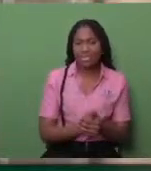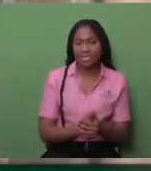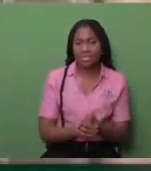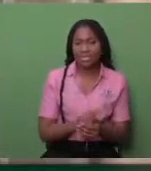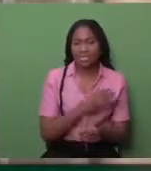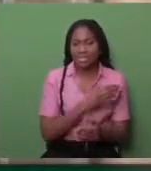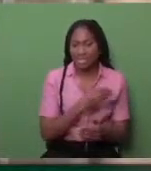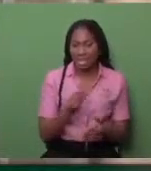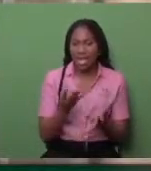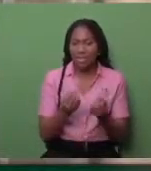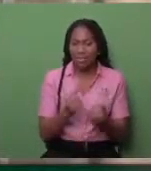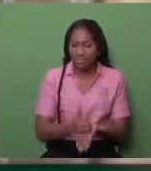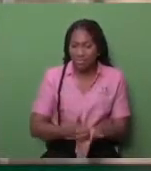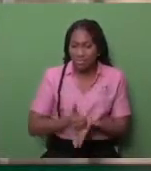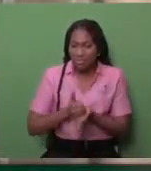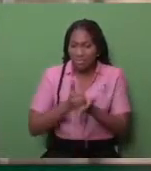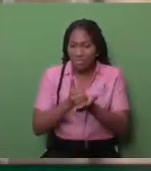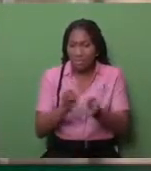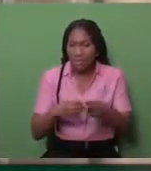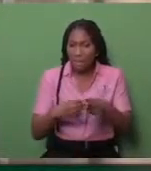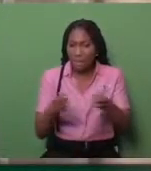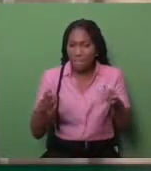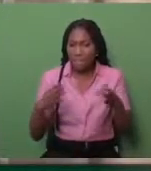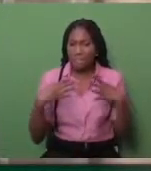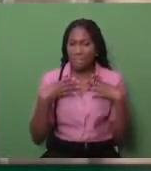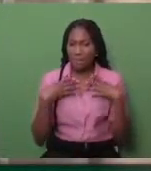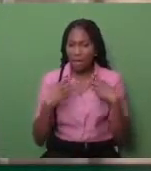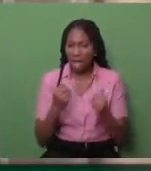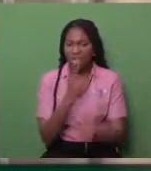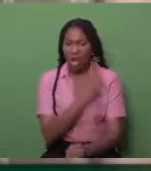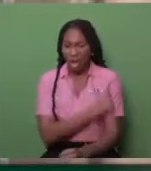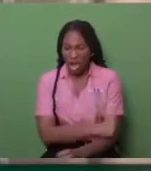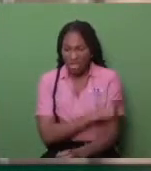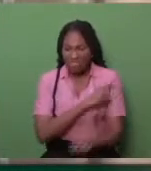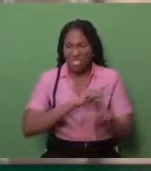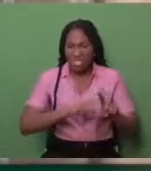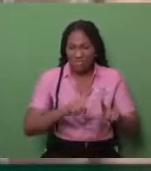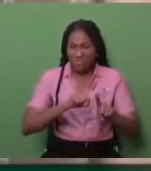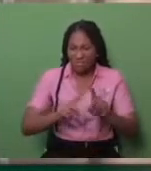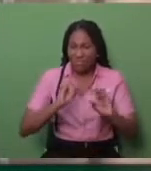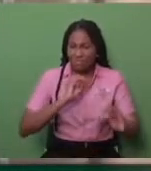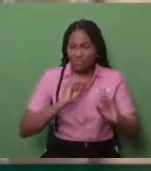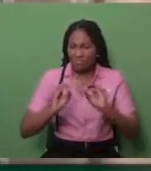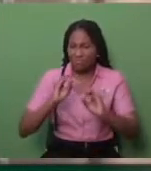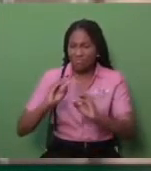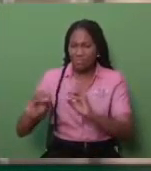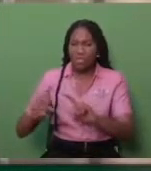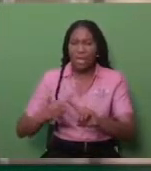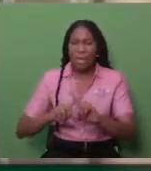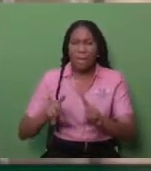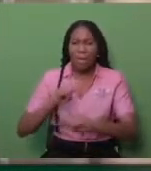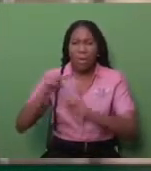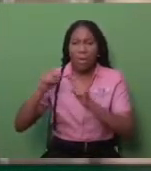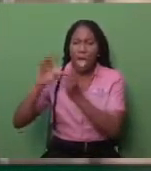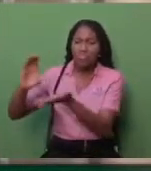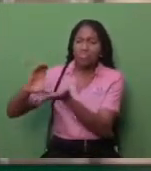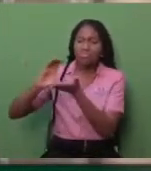systems for public health preparedness. I asked today, where did that money go? What was it spent on?